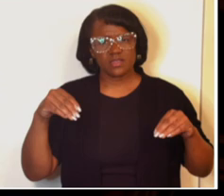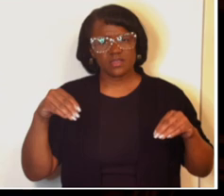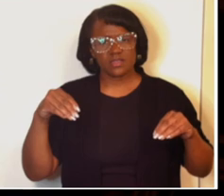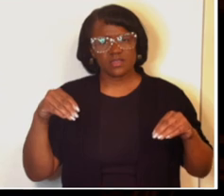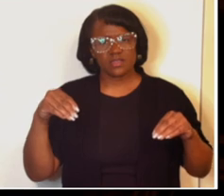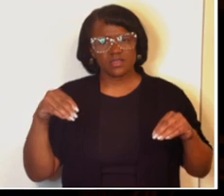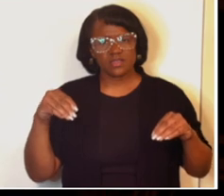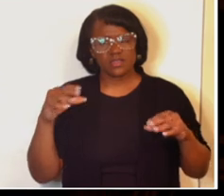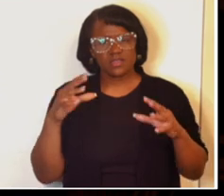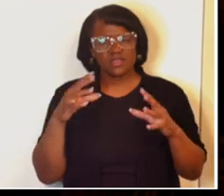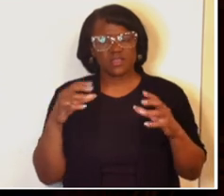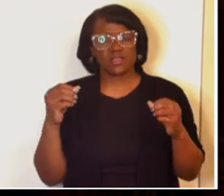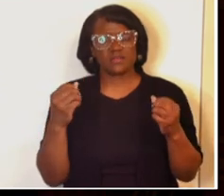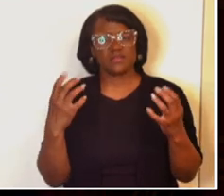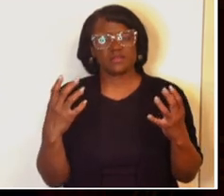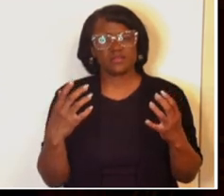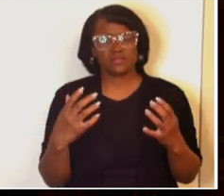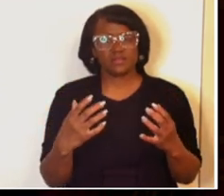Thank you.